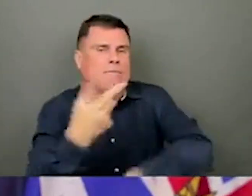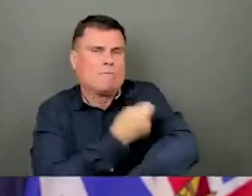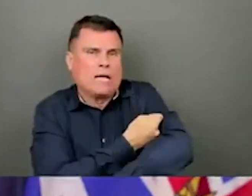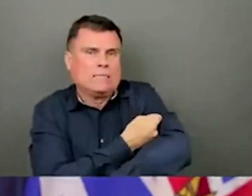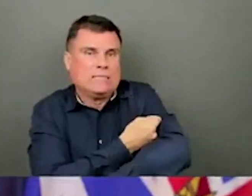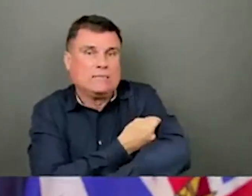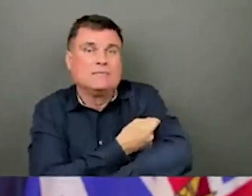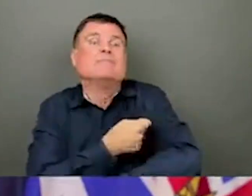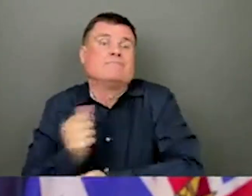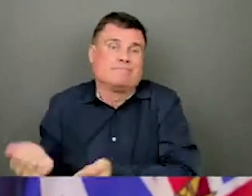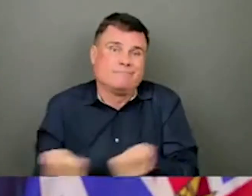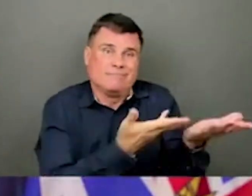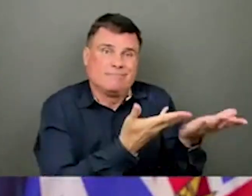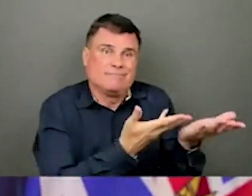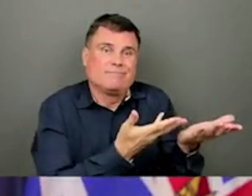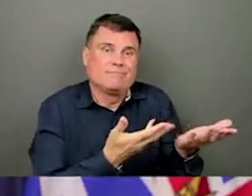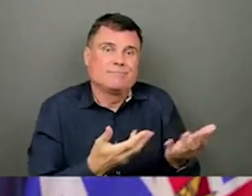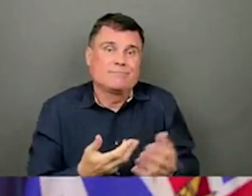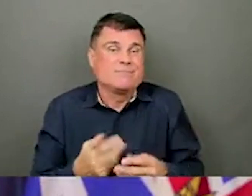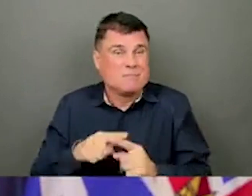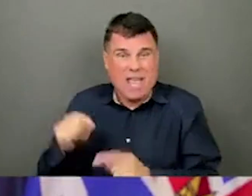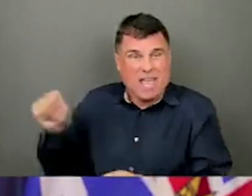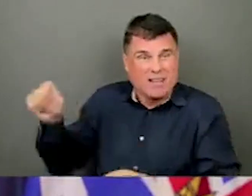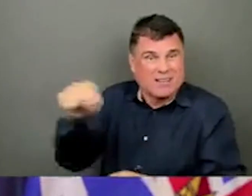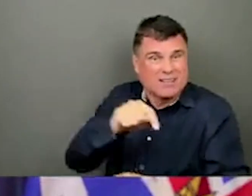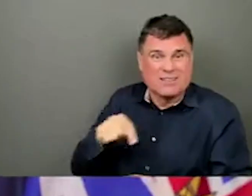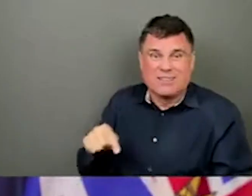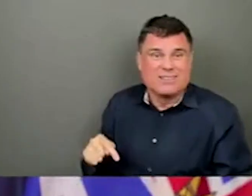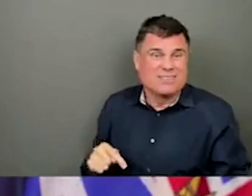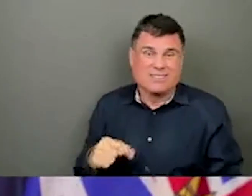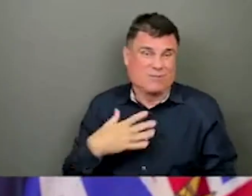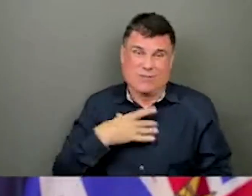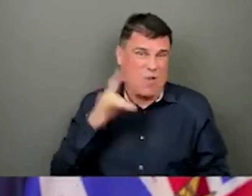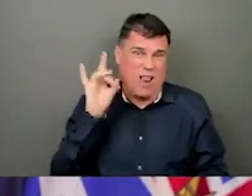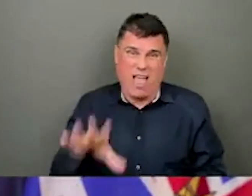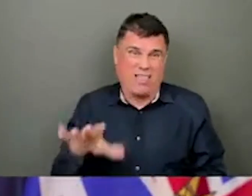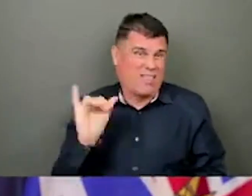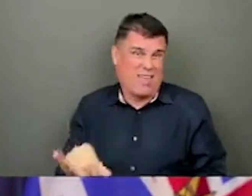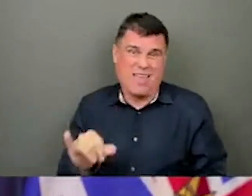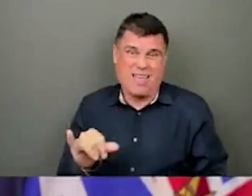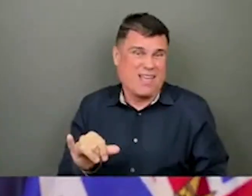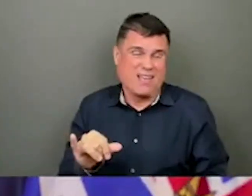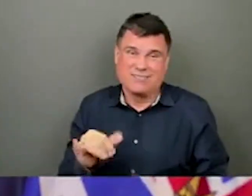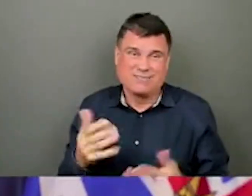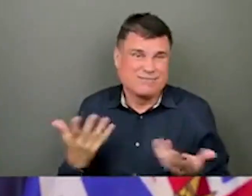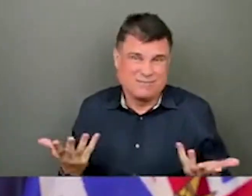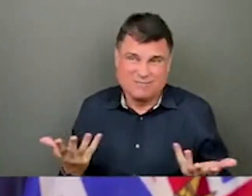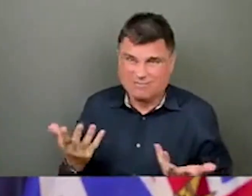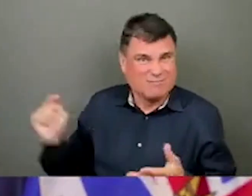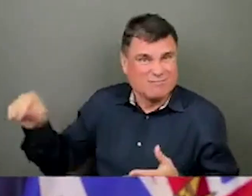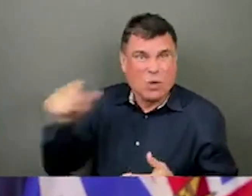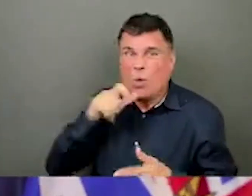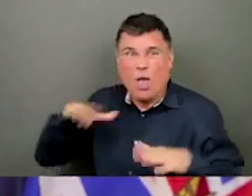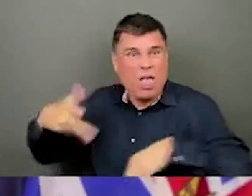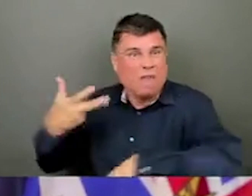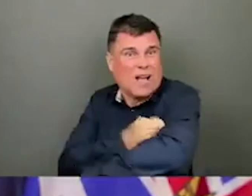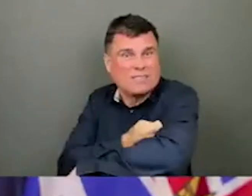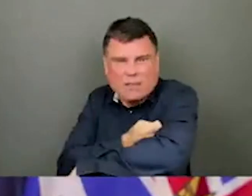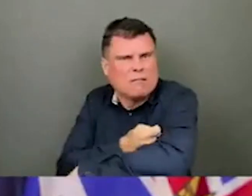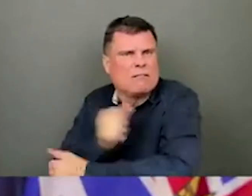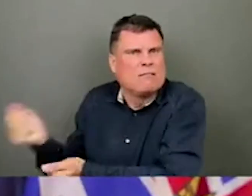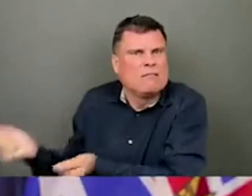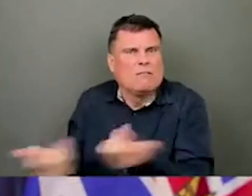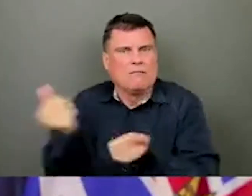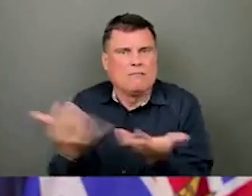one is comfortable with any of this, because throughout this pandemic, we've learned that climbing